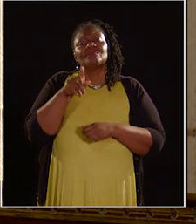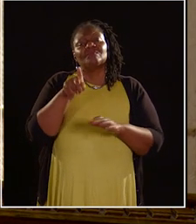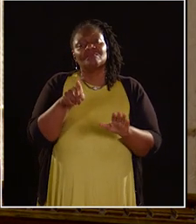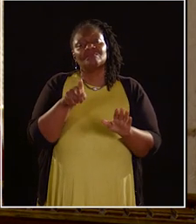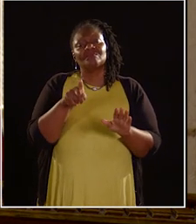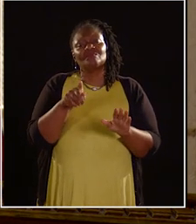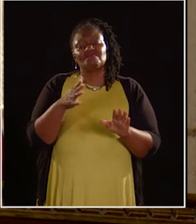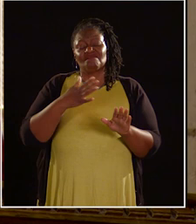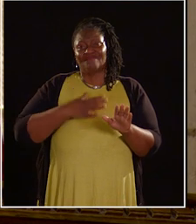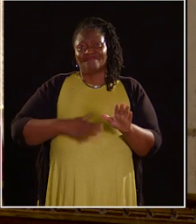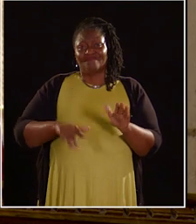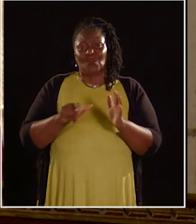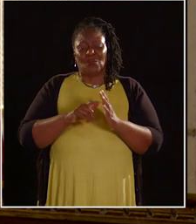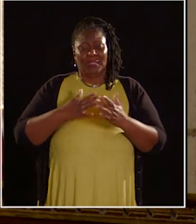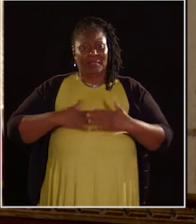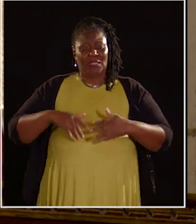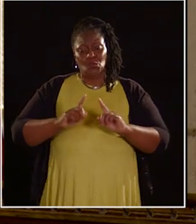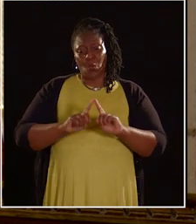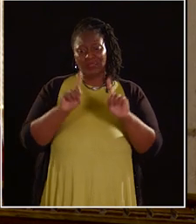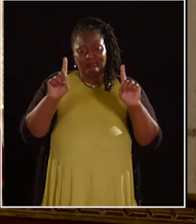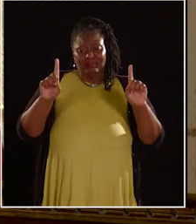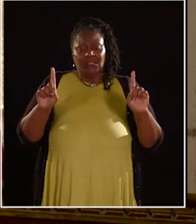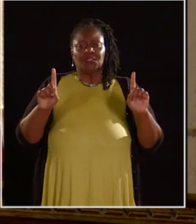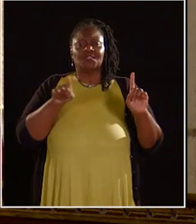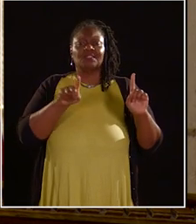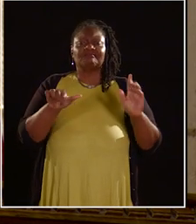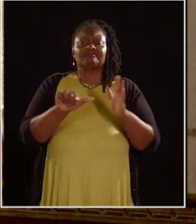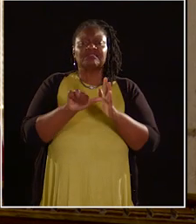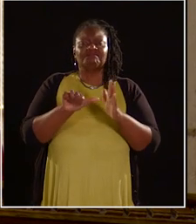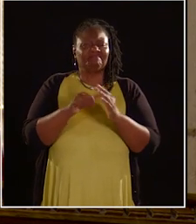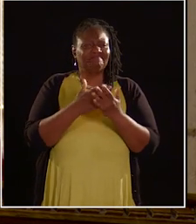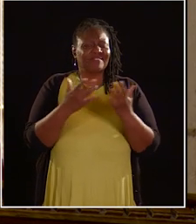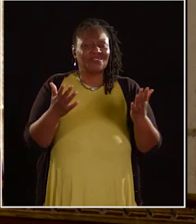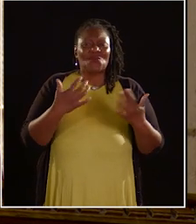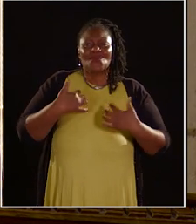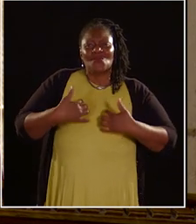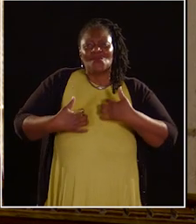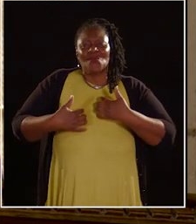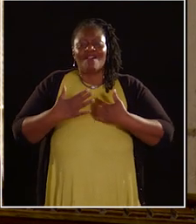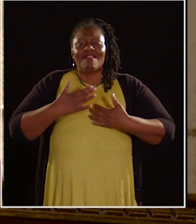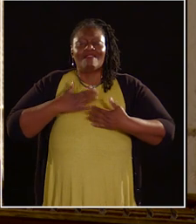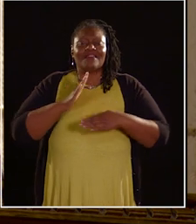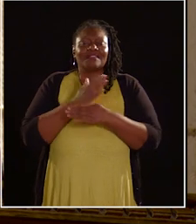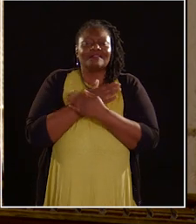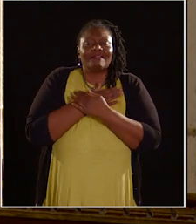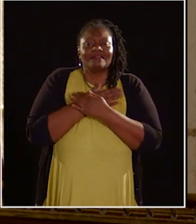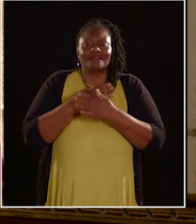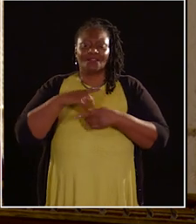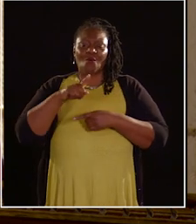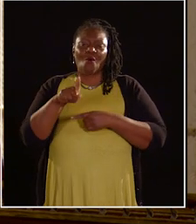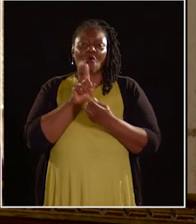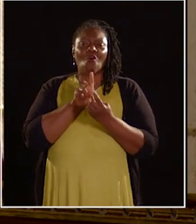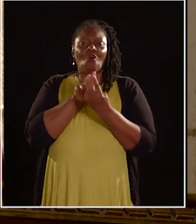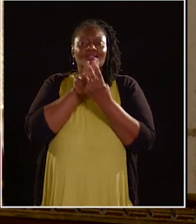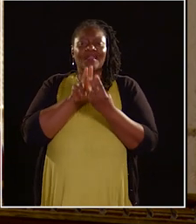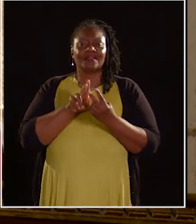The need to distance has been hard. Many of us thrive on touch, on